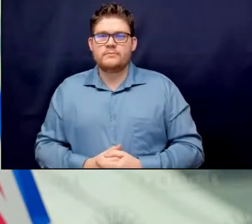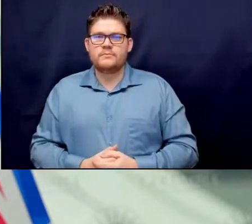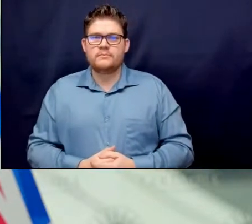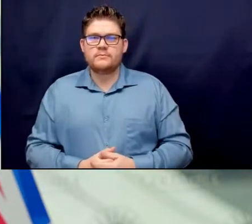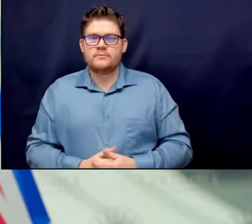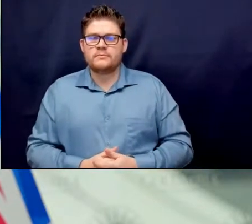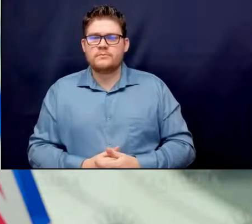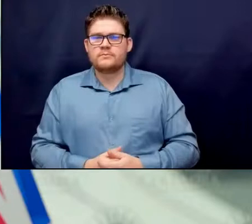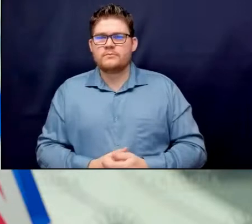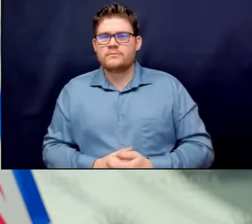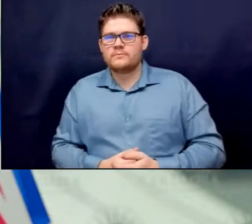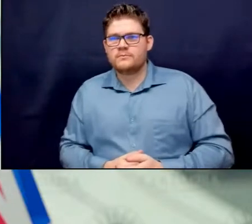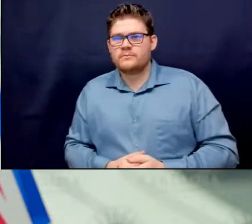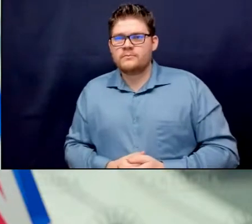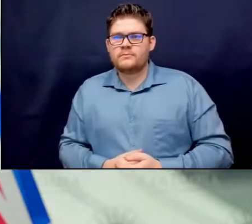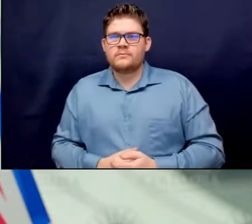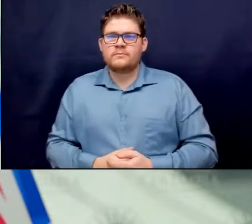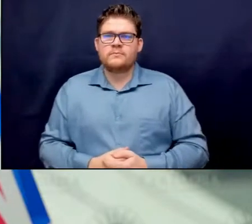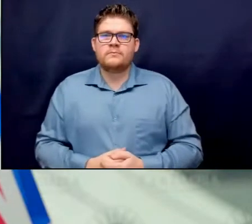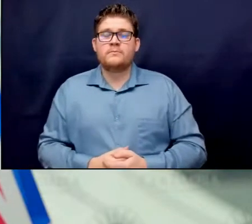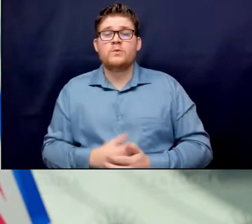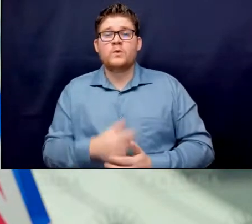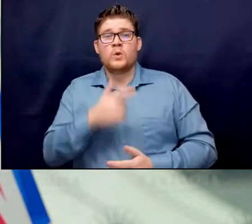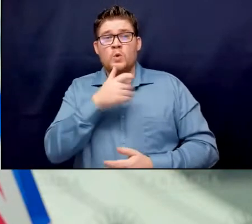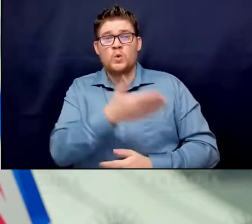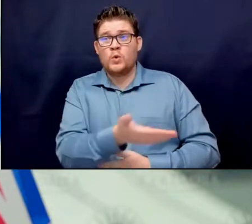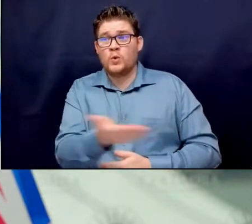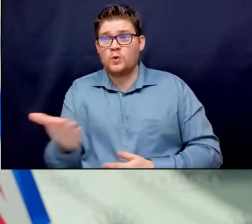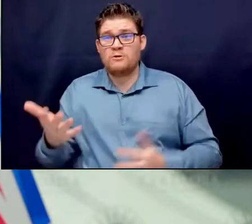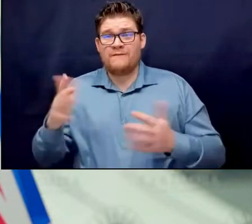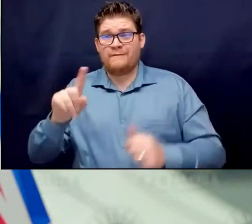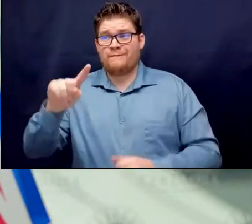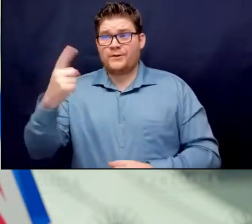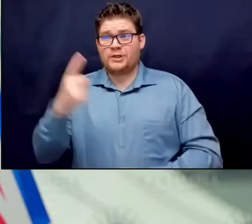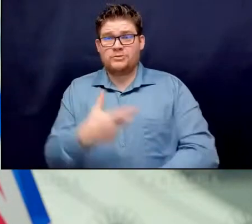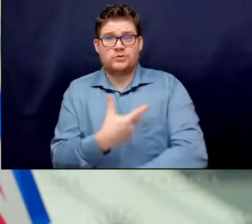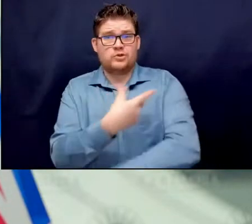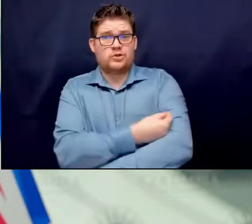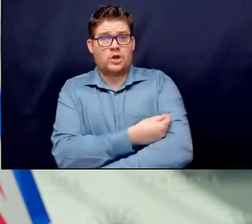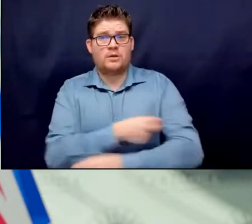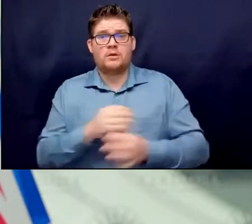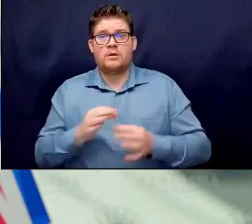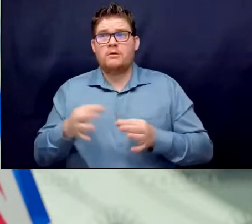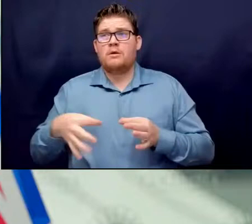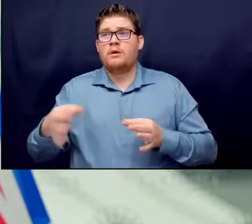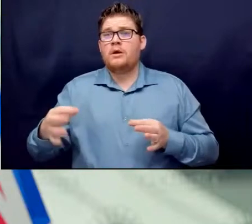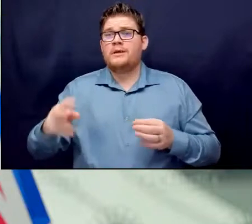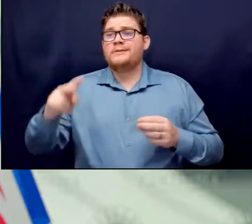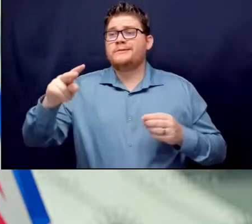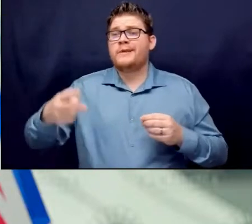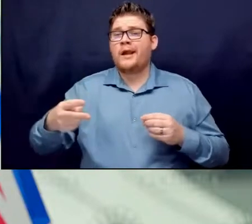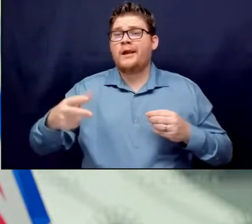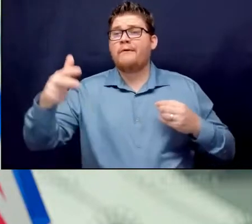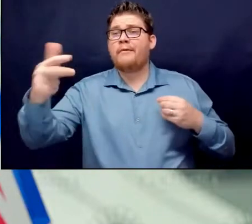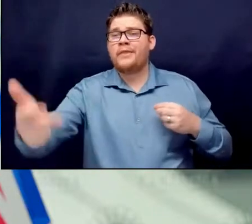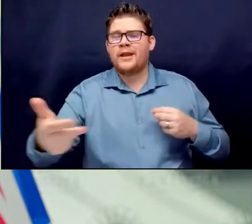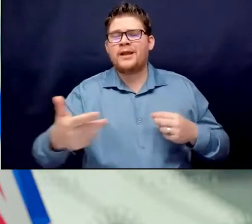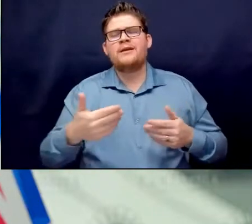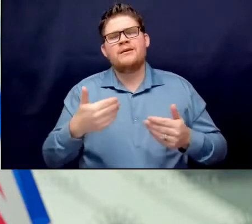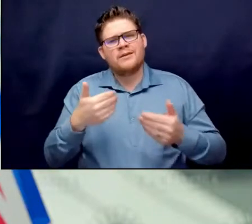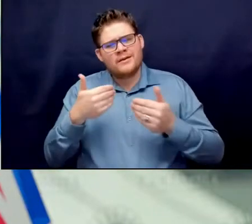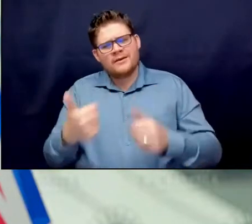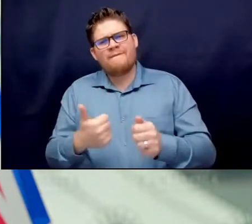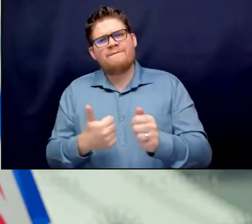or who are still unvaccinated, now is the time to get vaccinated. You cannot see more starkly the result of that